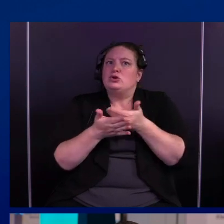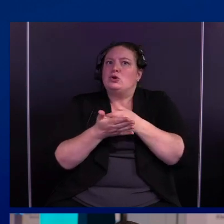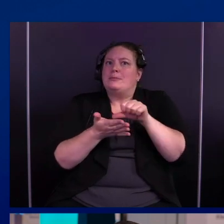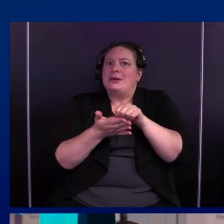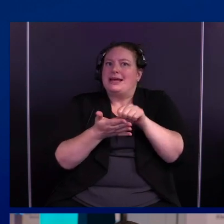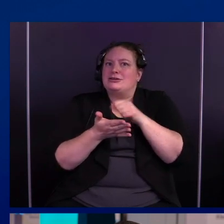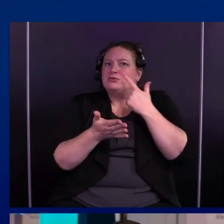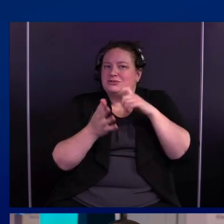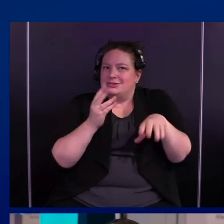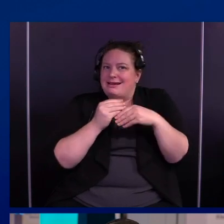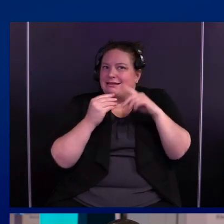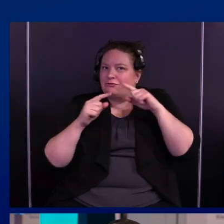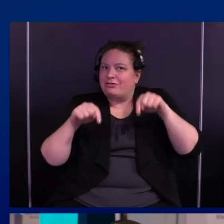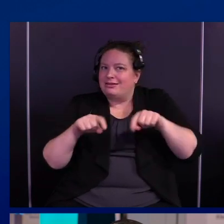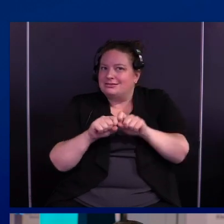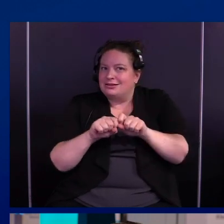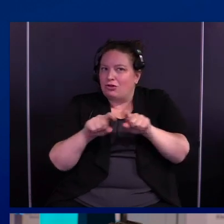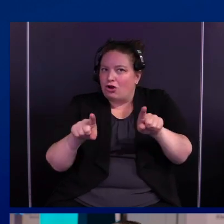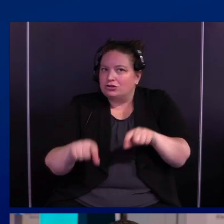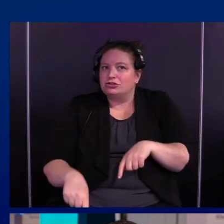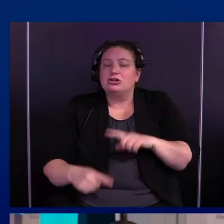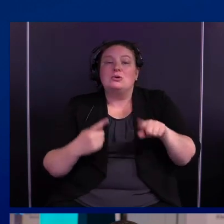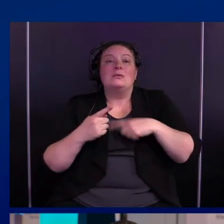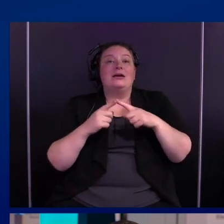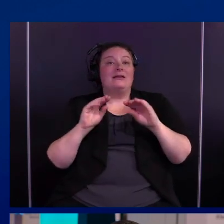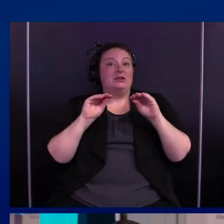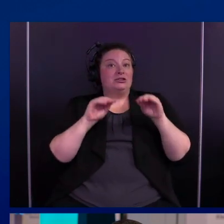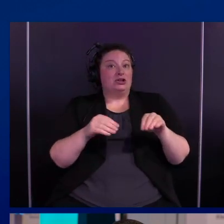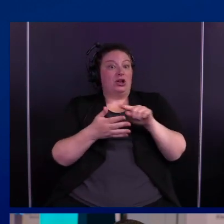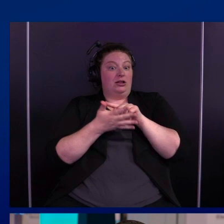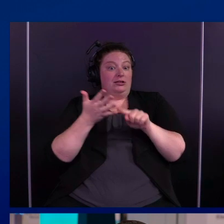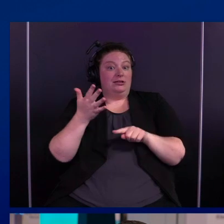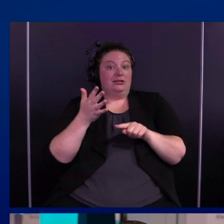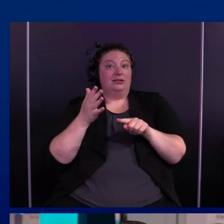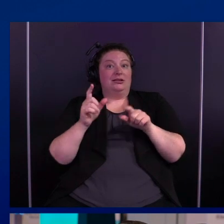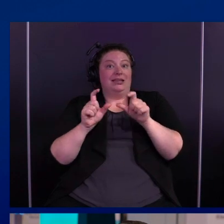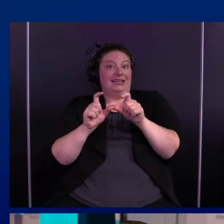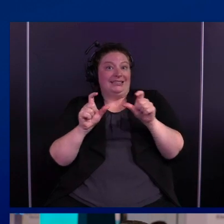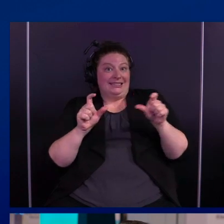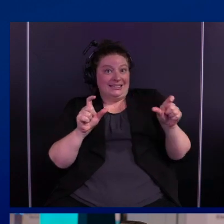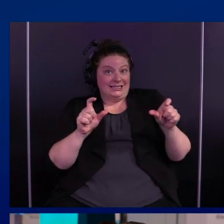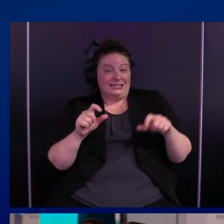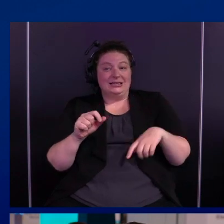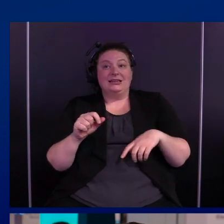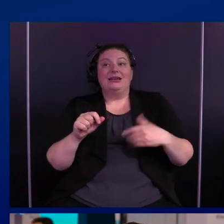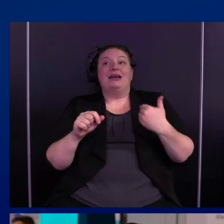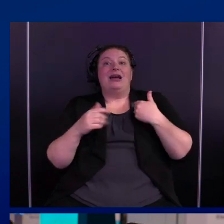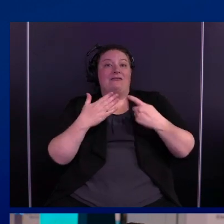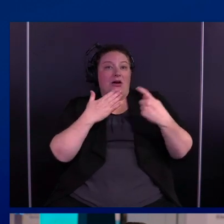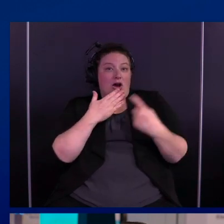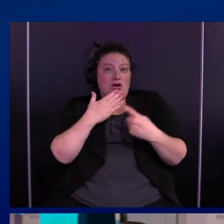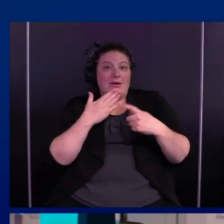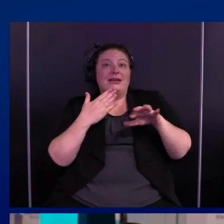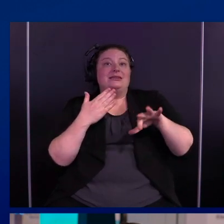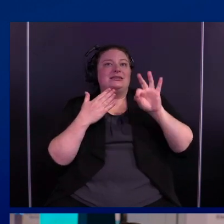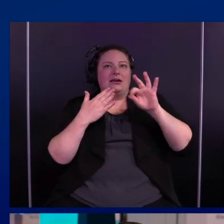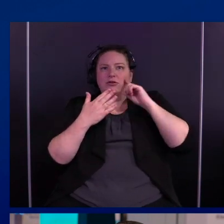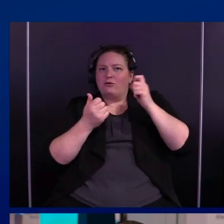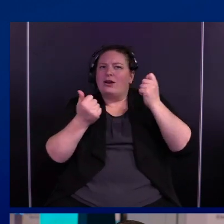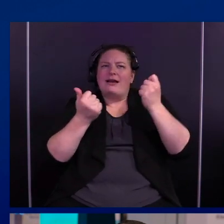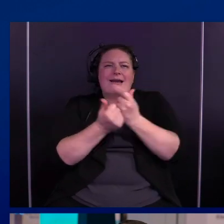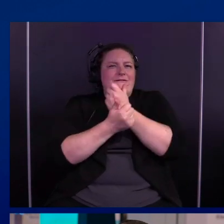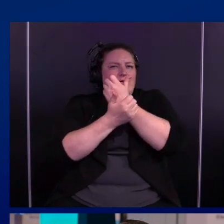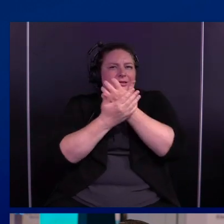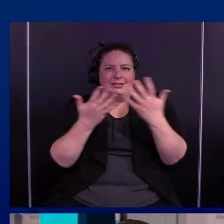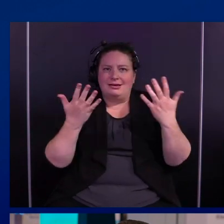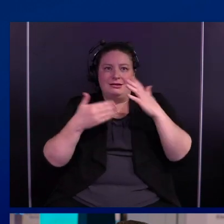this launch. Okay. And as soon as I've installed these instances, we've done automatic discovery of everything.